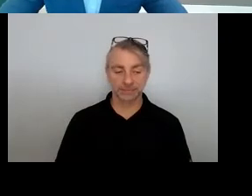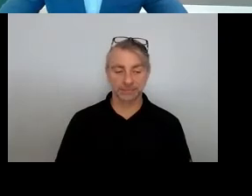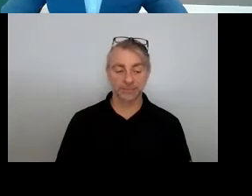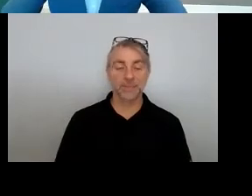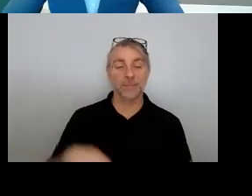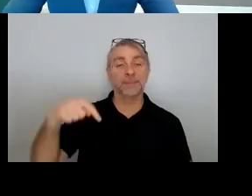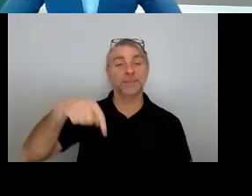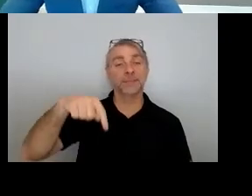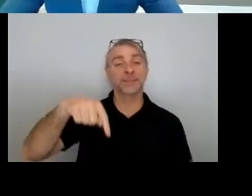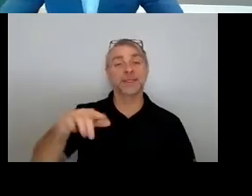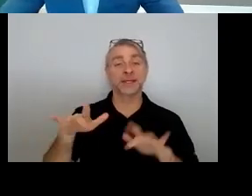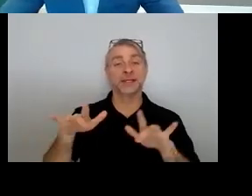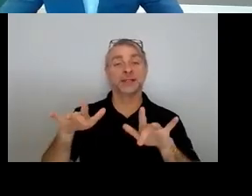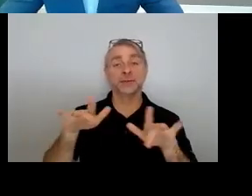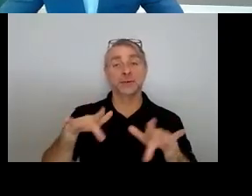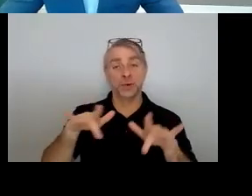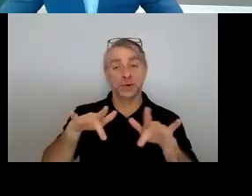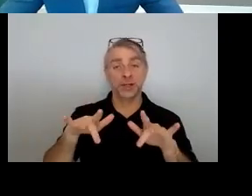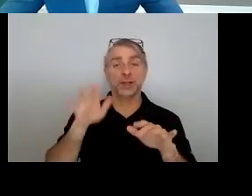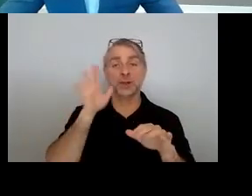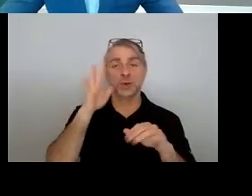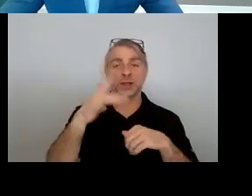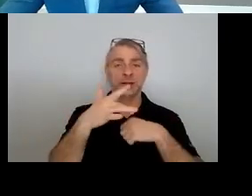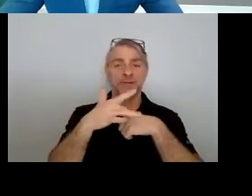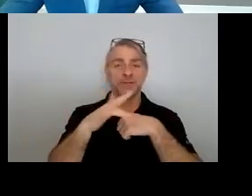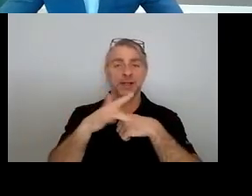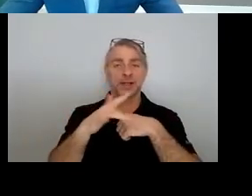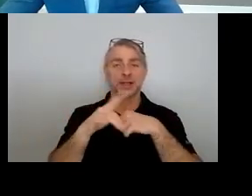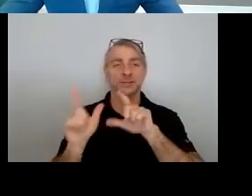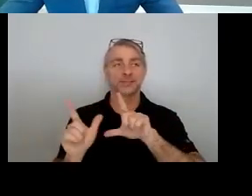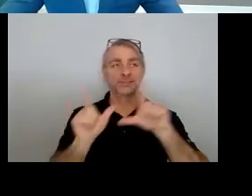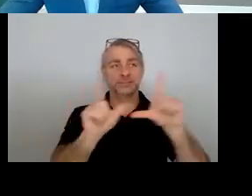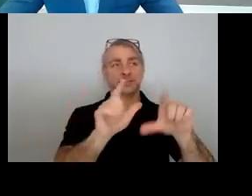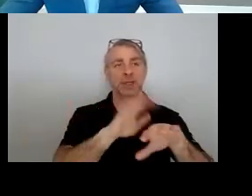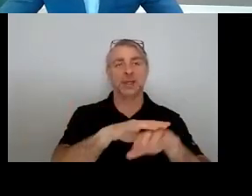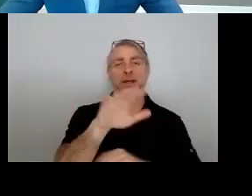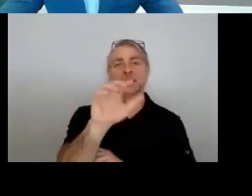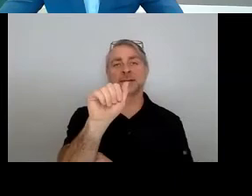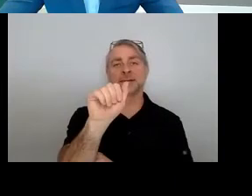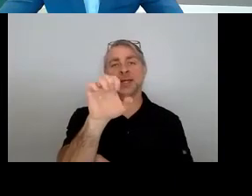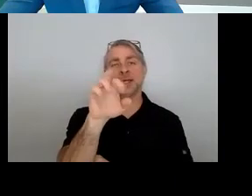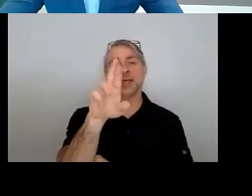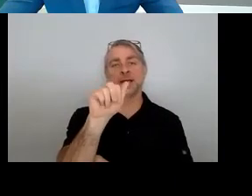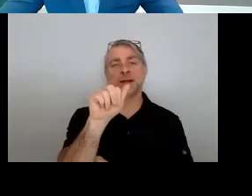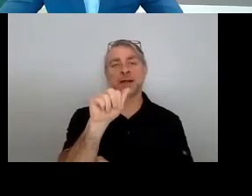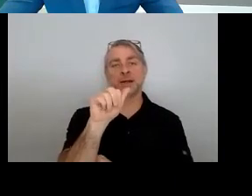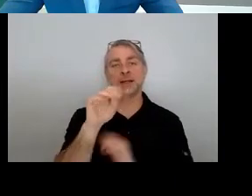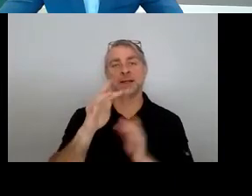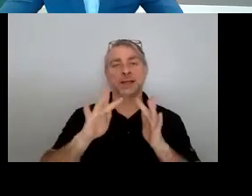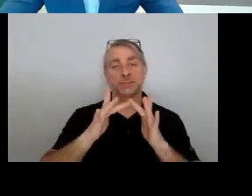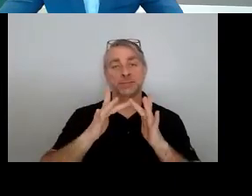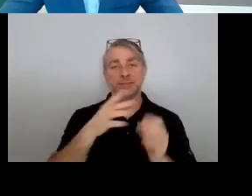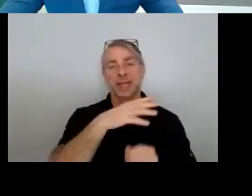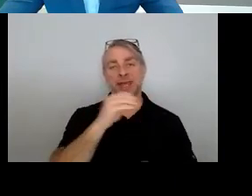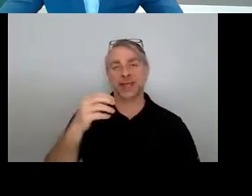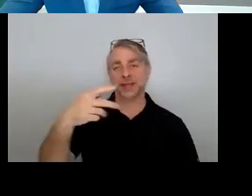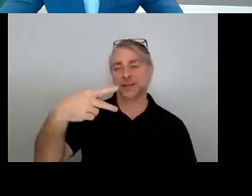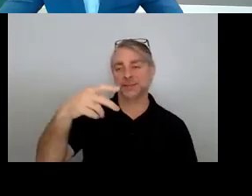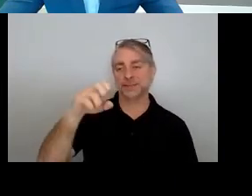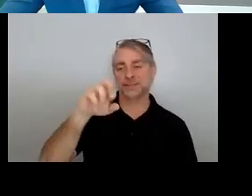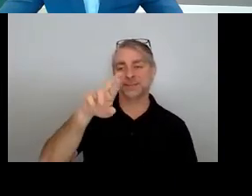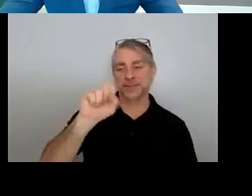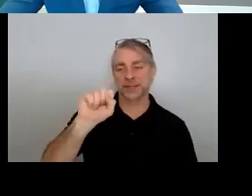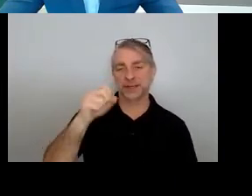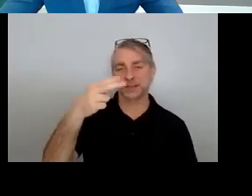be available on the AERA website and also the Peers Data Hub site, but give us a week or